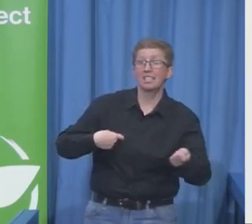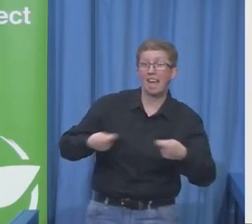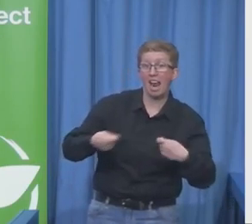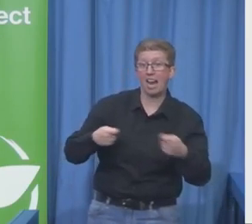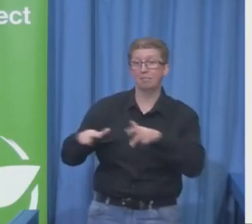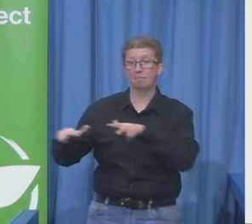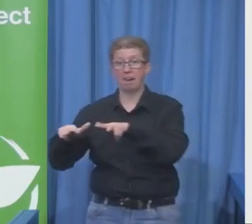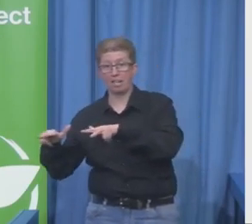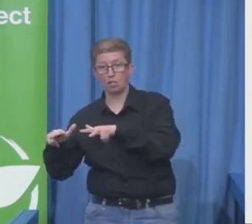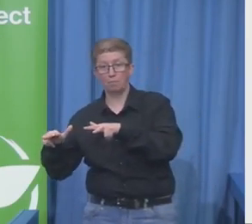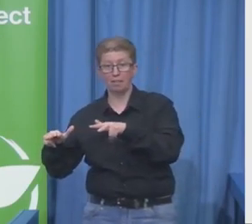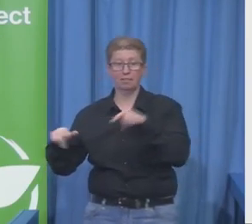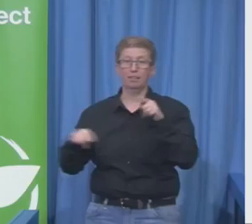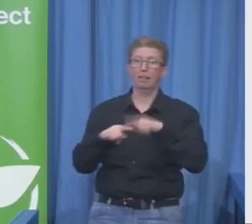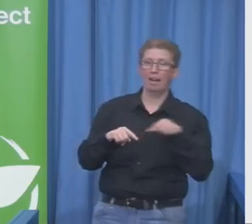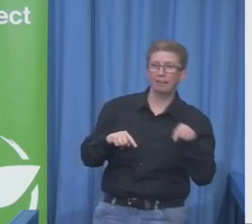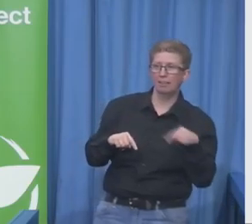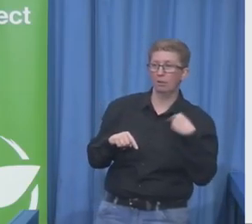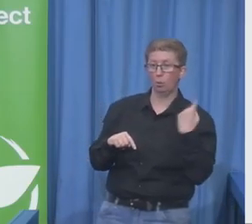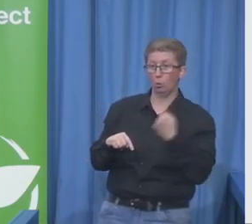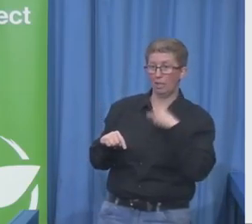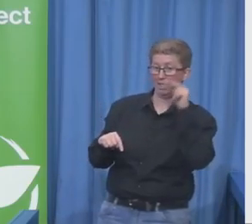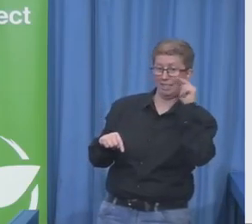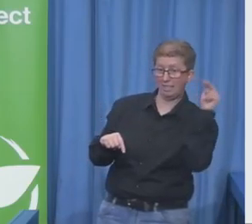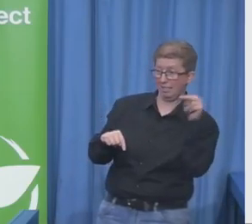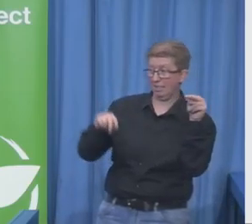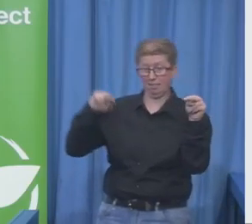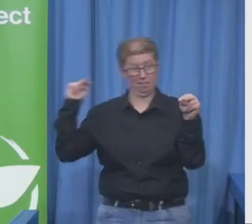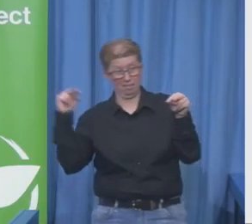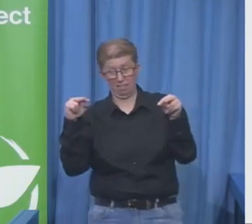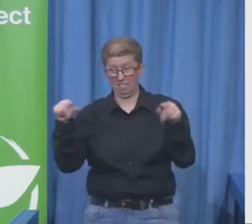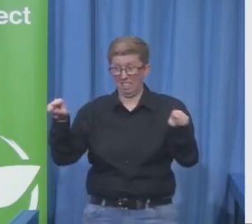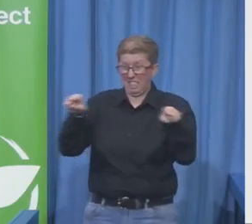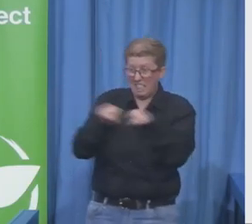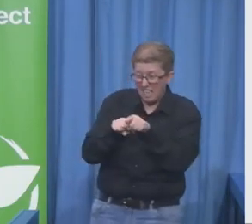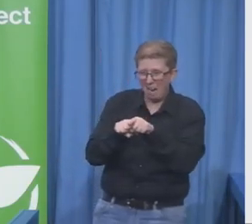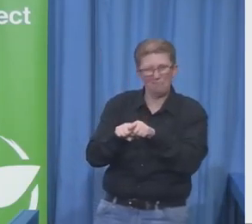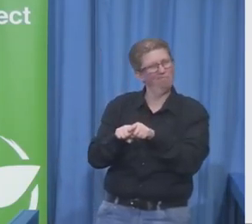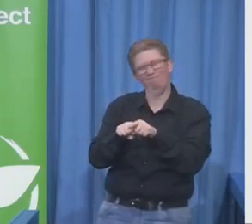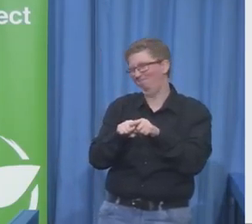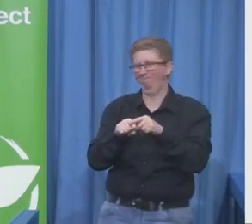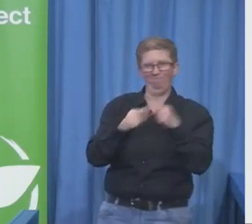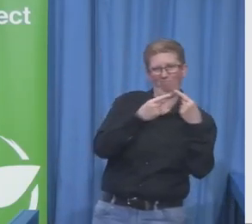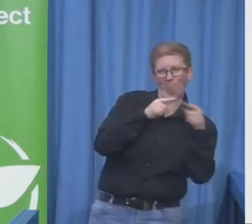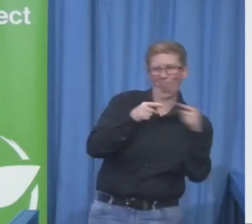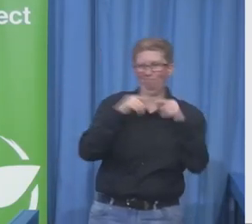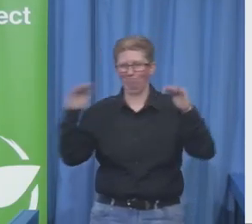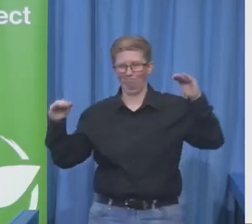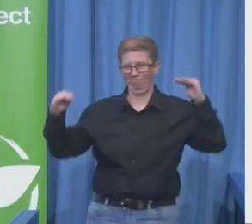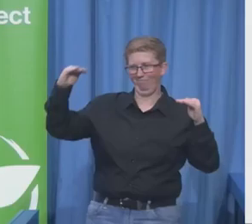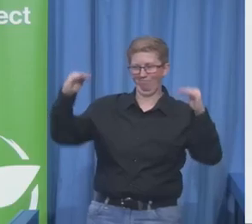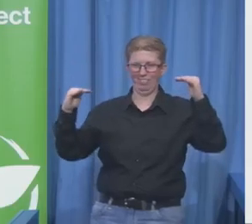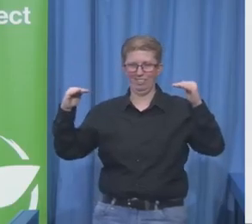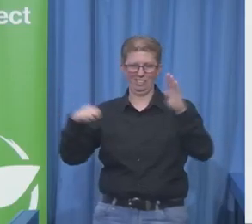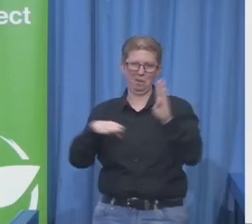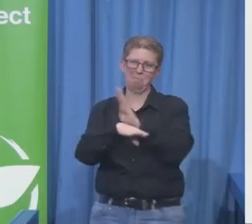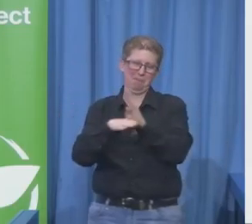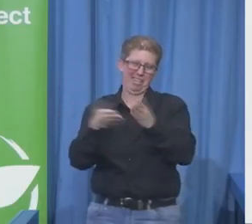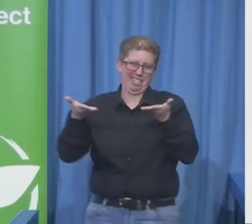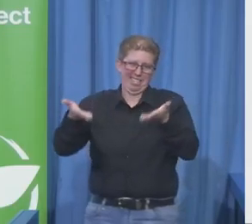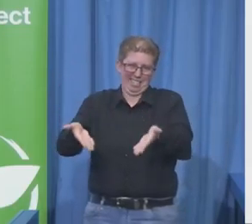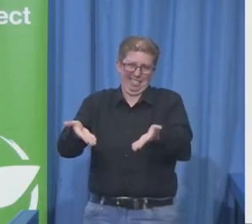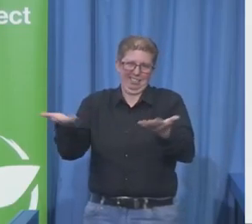when they have sales targets and all those other things. I mean, this is business, right? So what we're trying to do is highlight